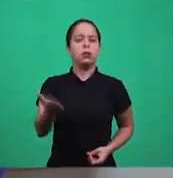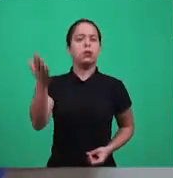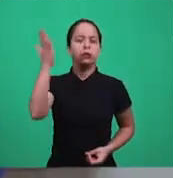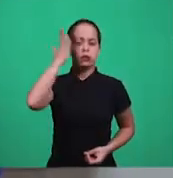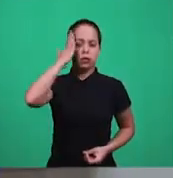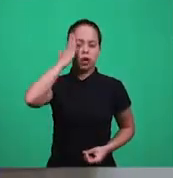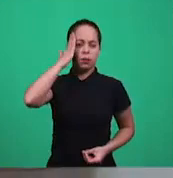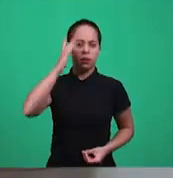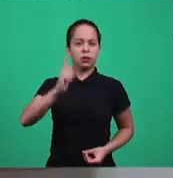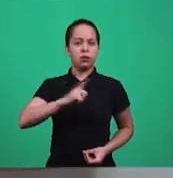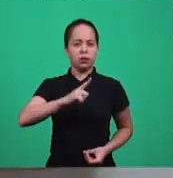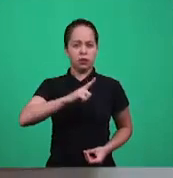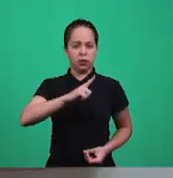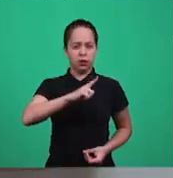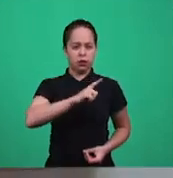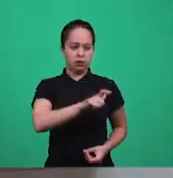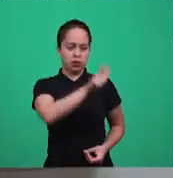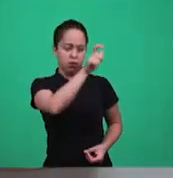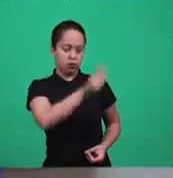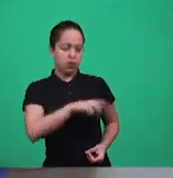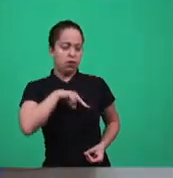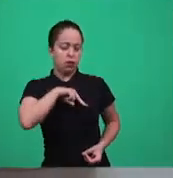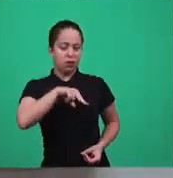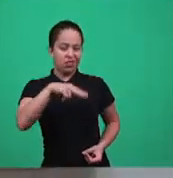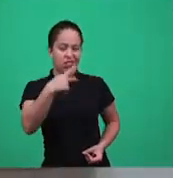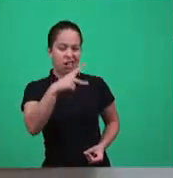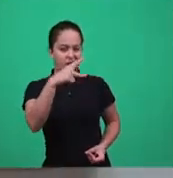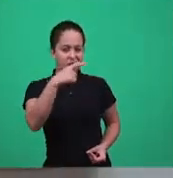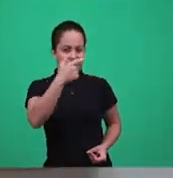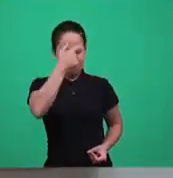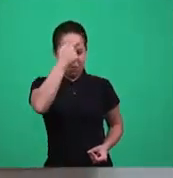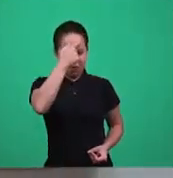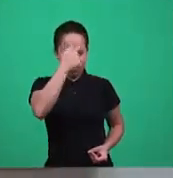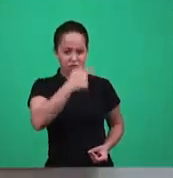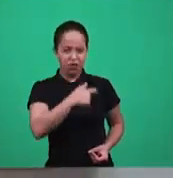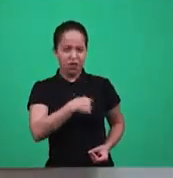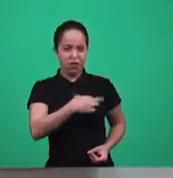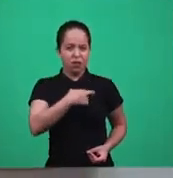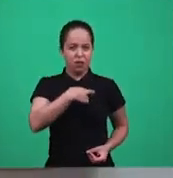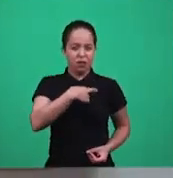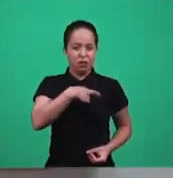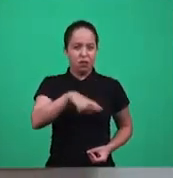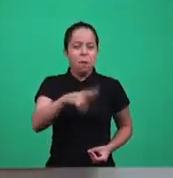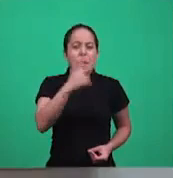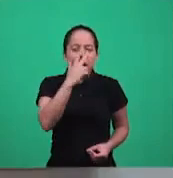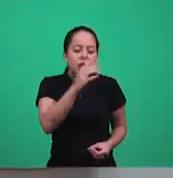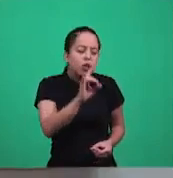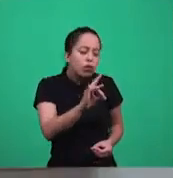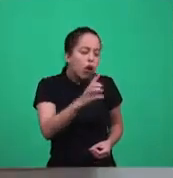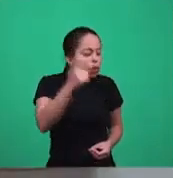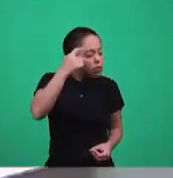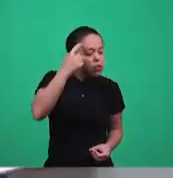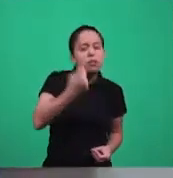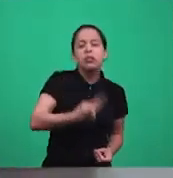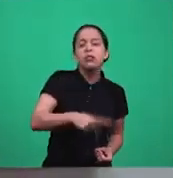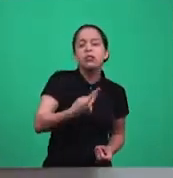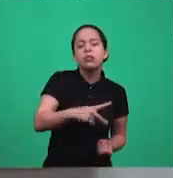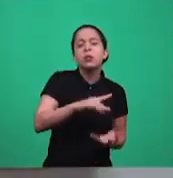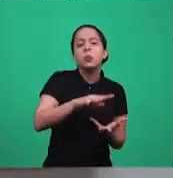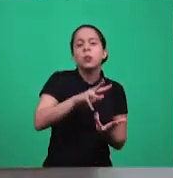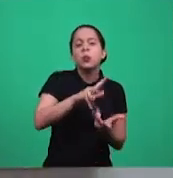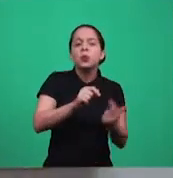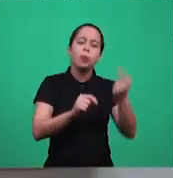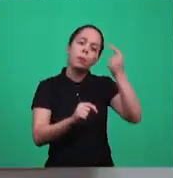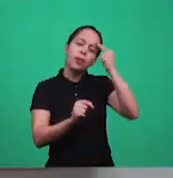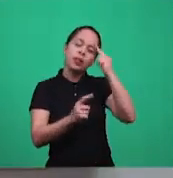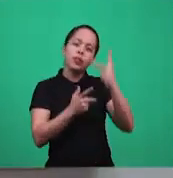that the religious mind of Nicodemus was for this life. And he, as